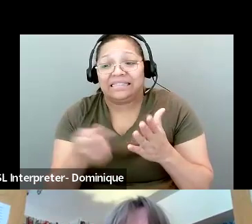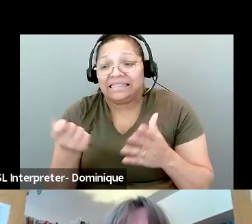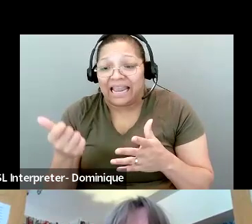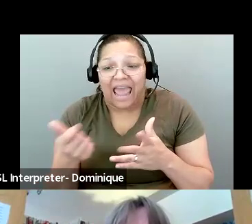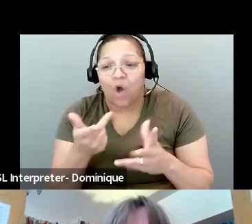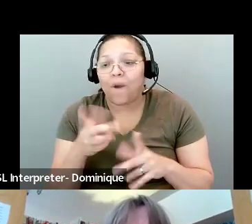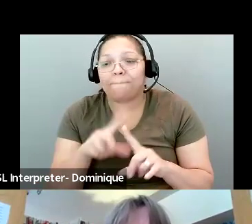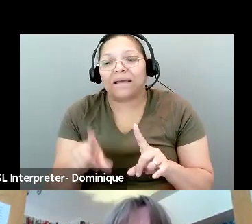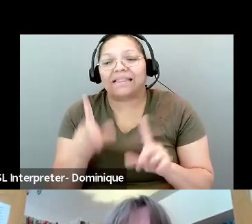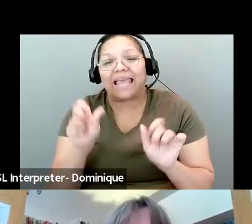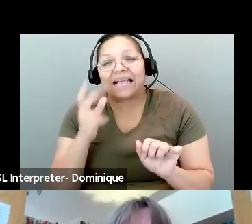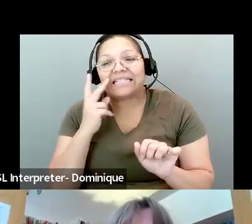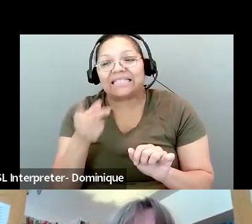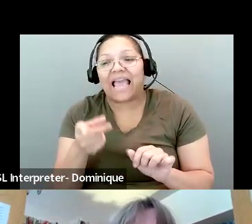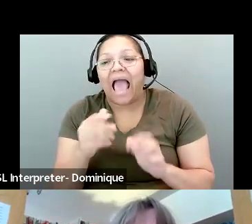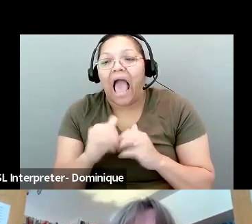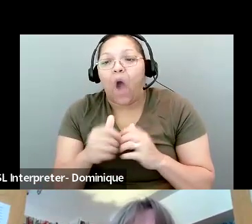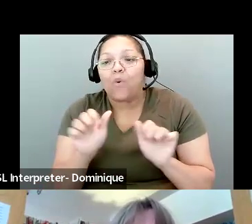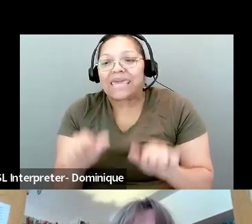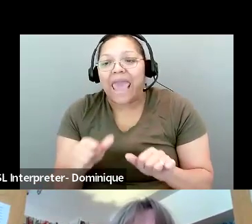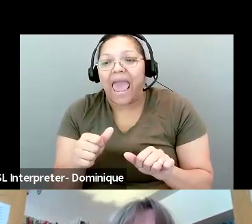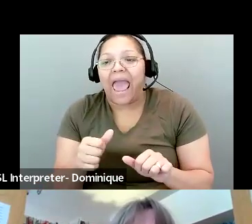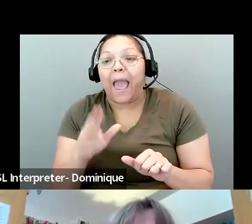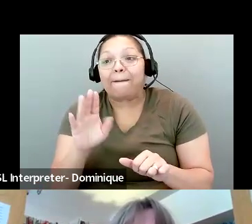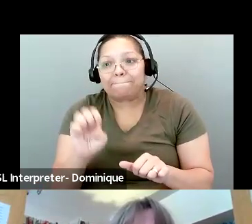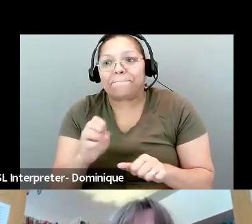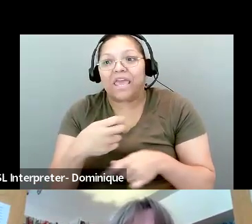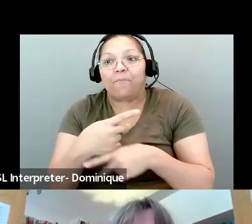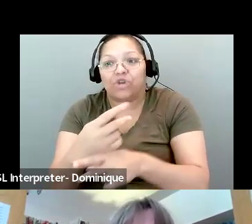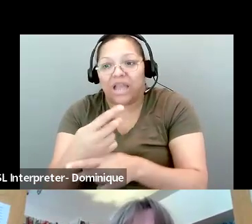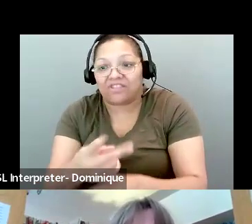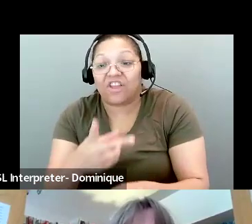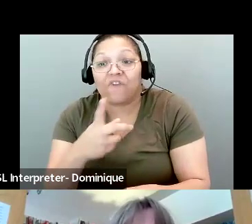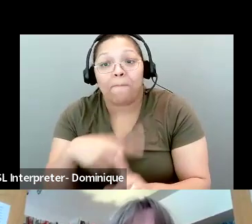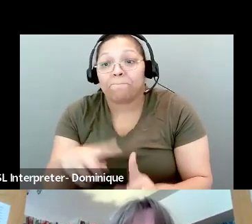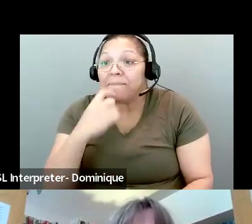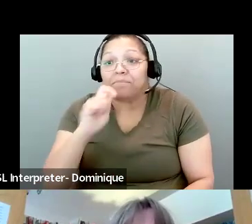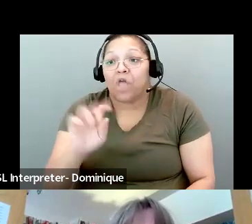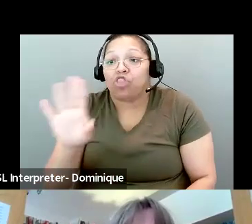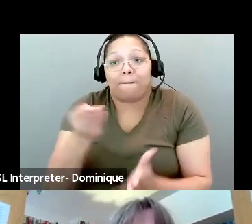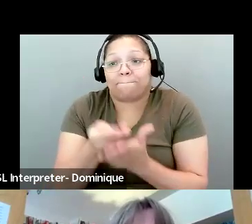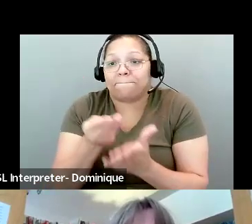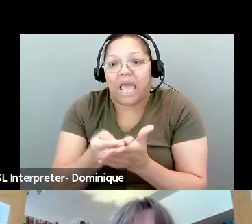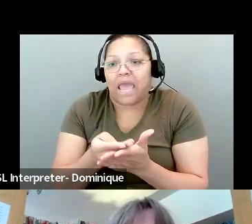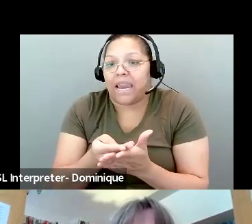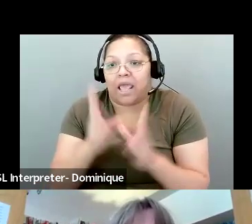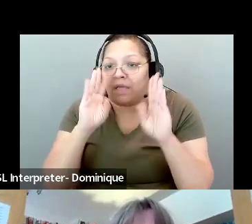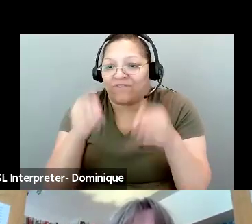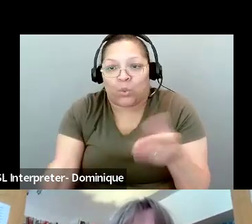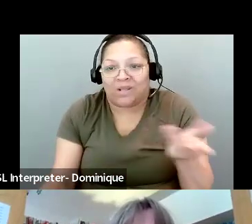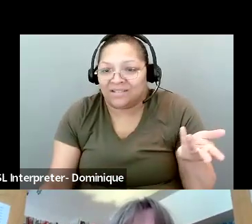it can be productive because their bottom line is money, right?